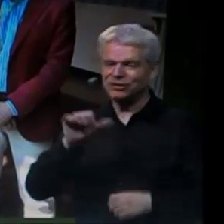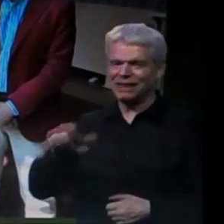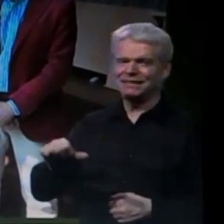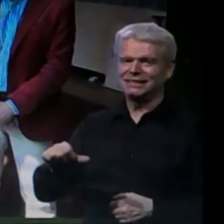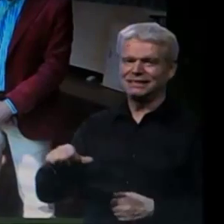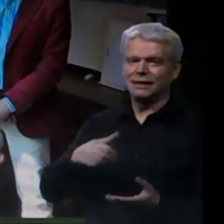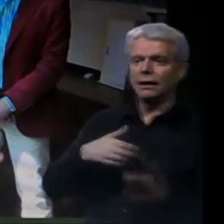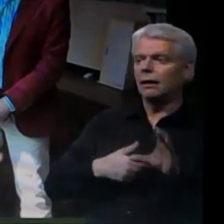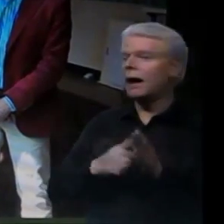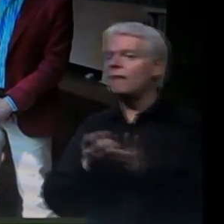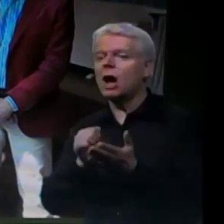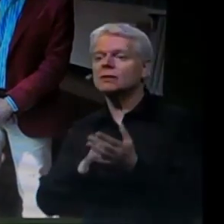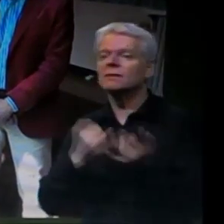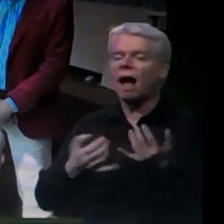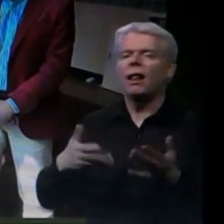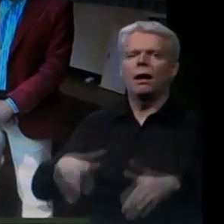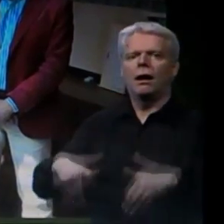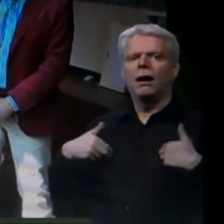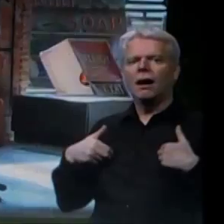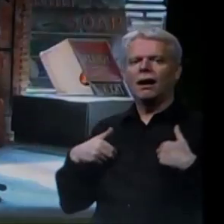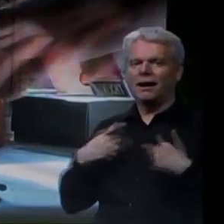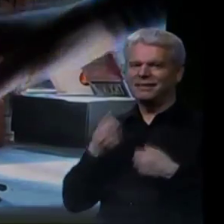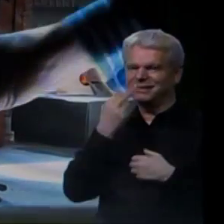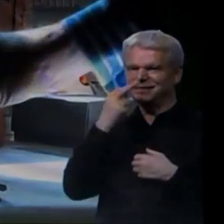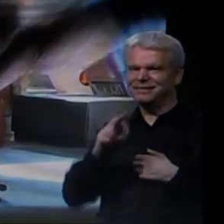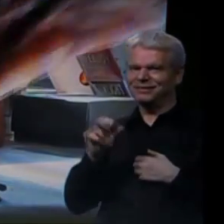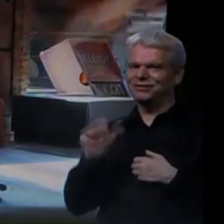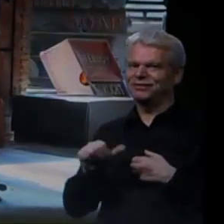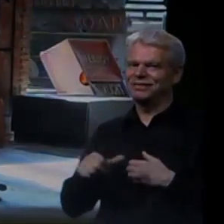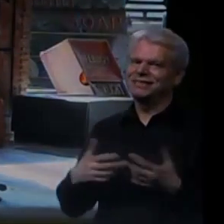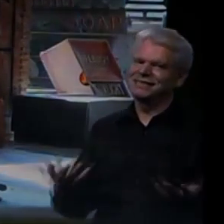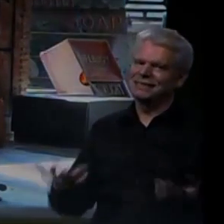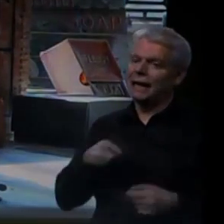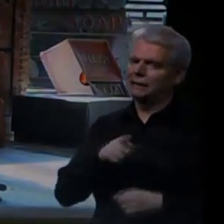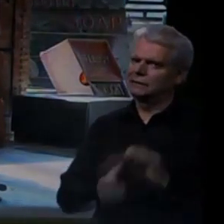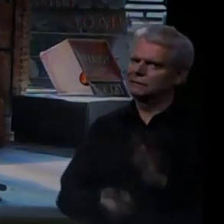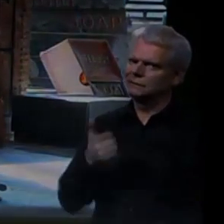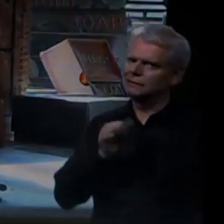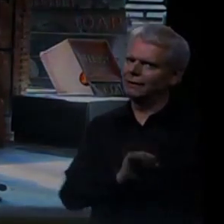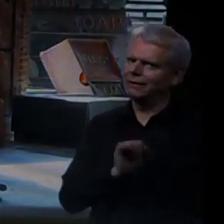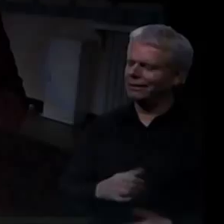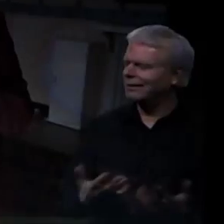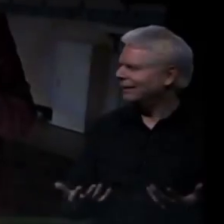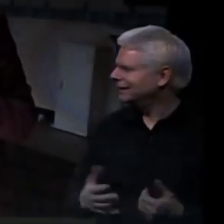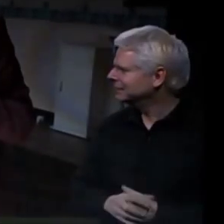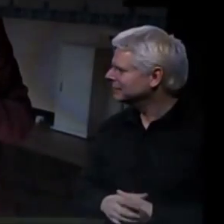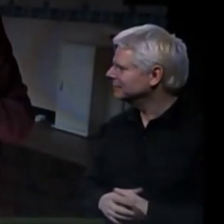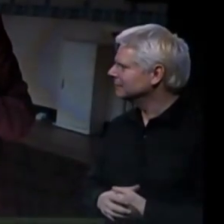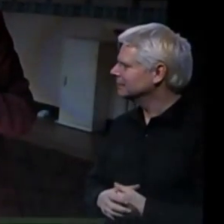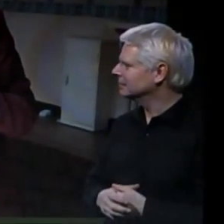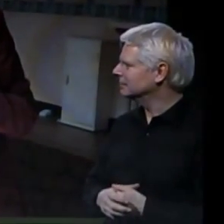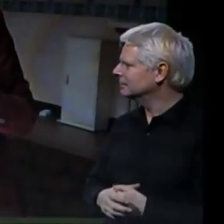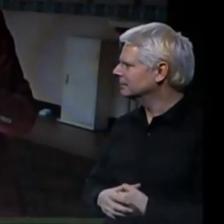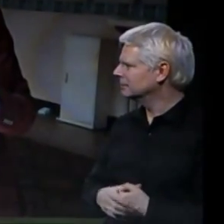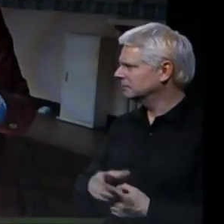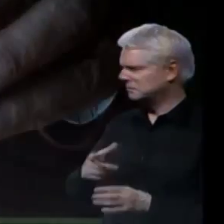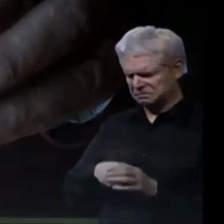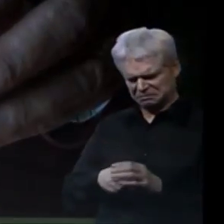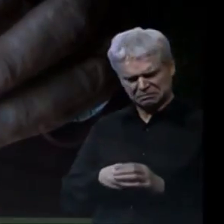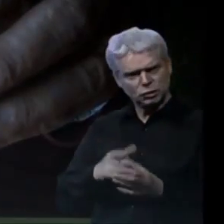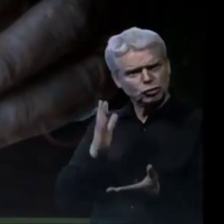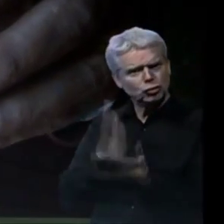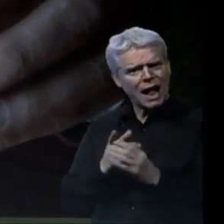and that's what he was so astonishingly good at. This looks like the original product, is that right? Indeed it is. This is from one of the early boils of